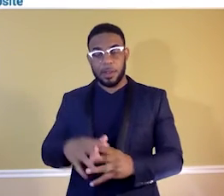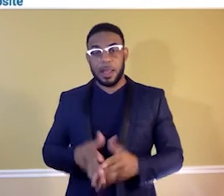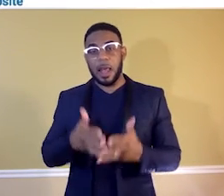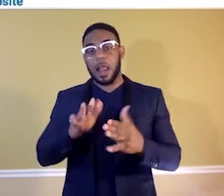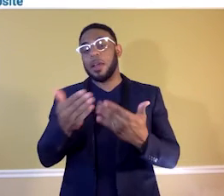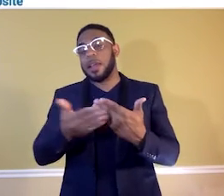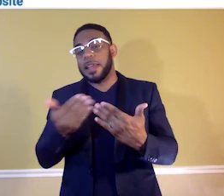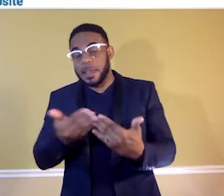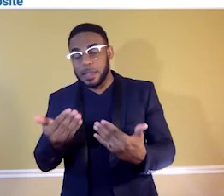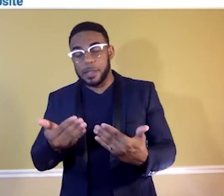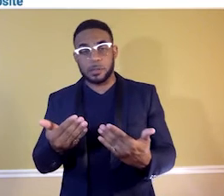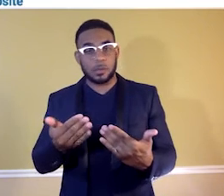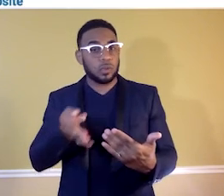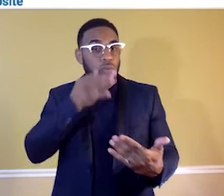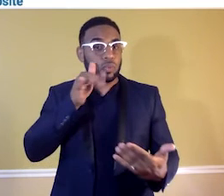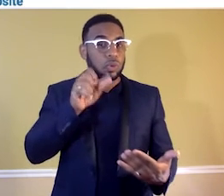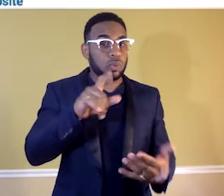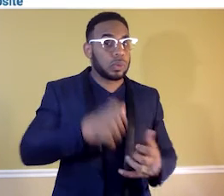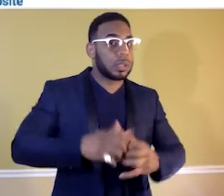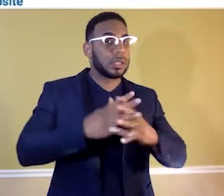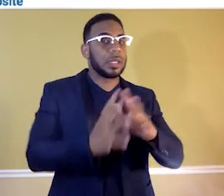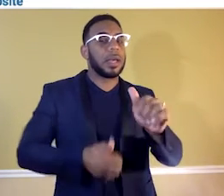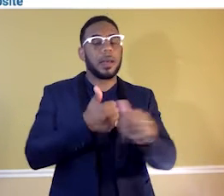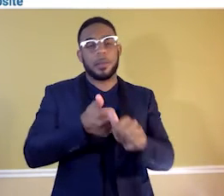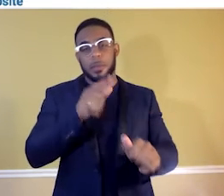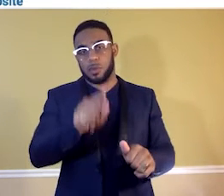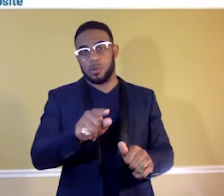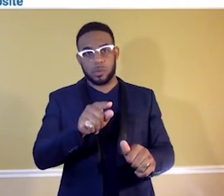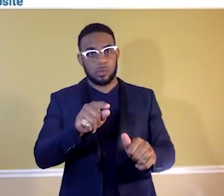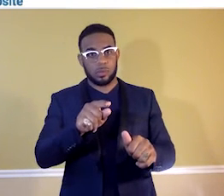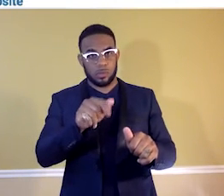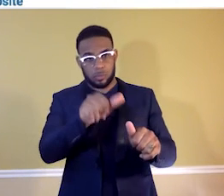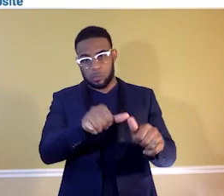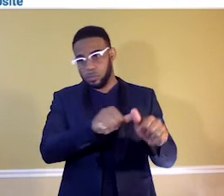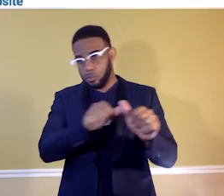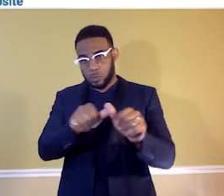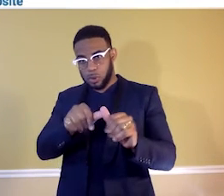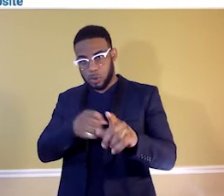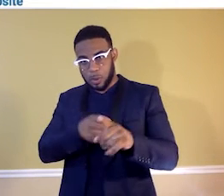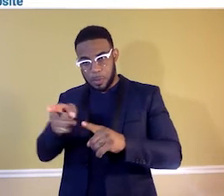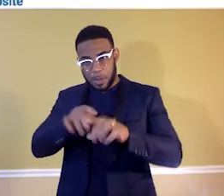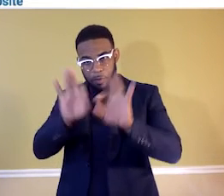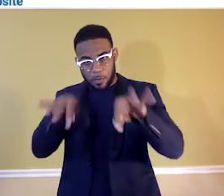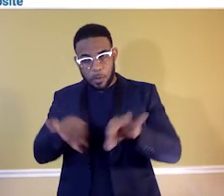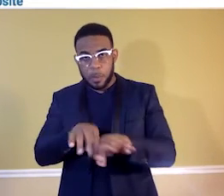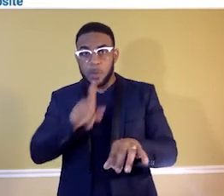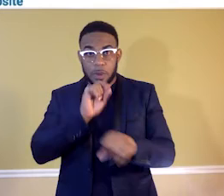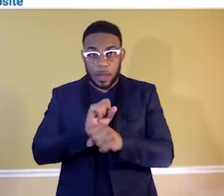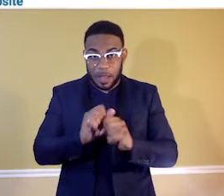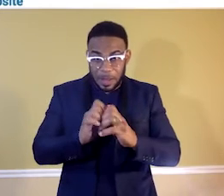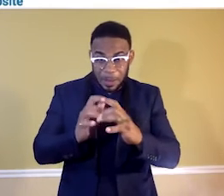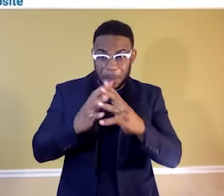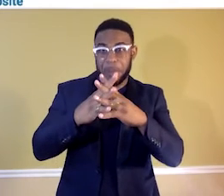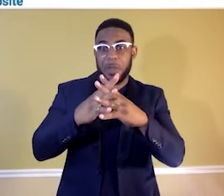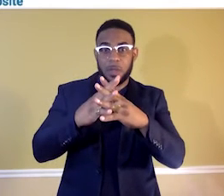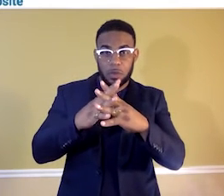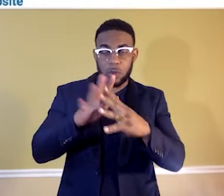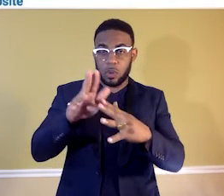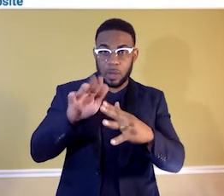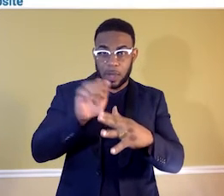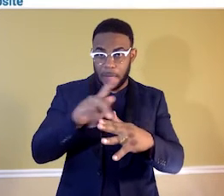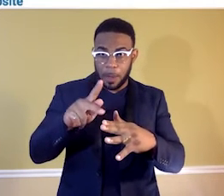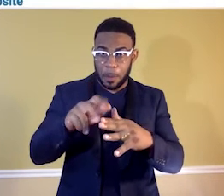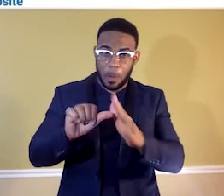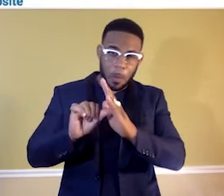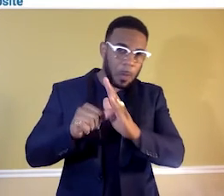to easily, as soon as you update your GitHub repo, push it to the main branch, it can actually build your application and push